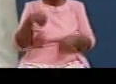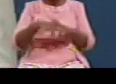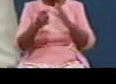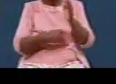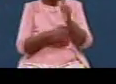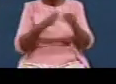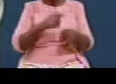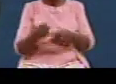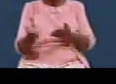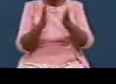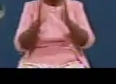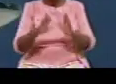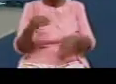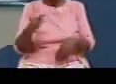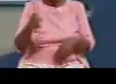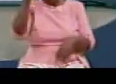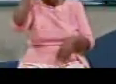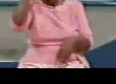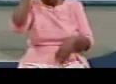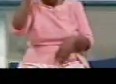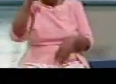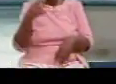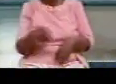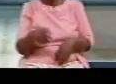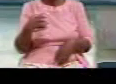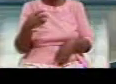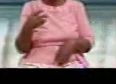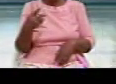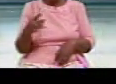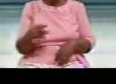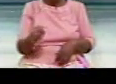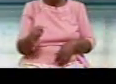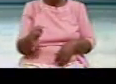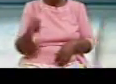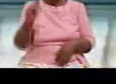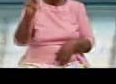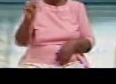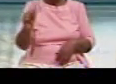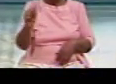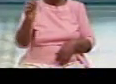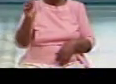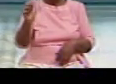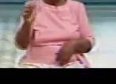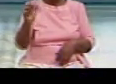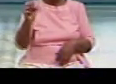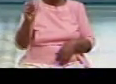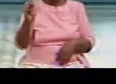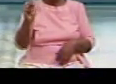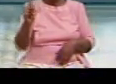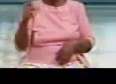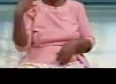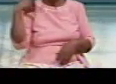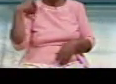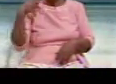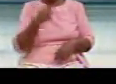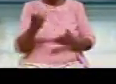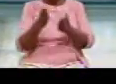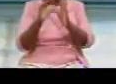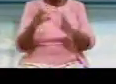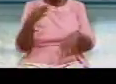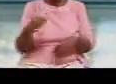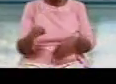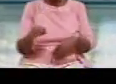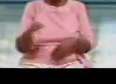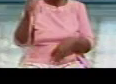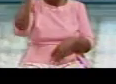The messenger of Satan. The taskmasters, messengers of Satan. and the thorn is